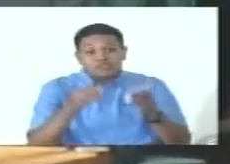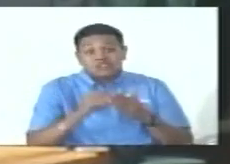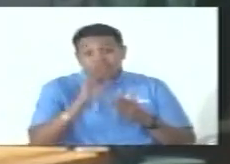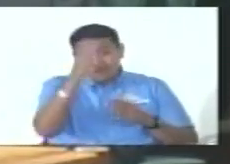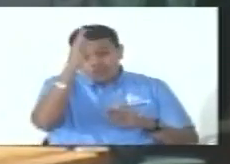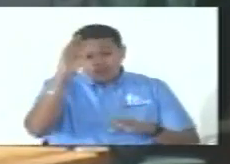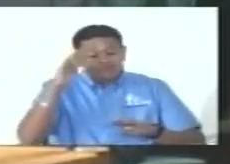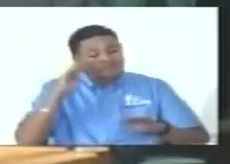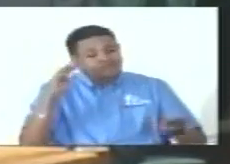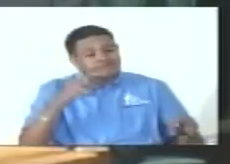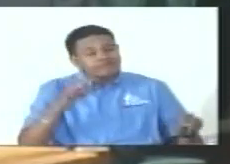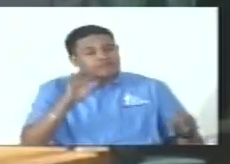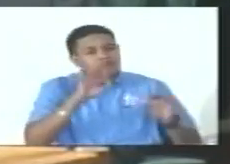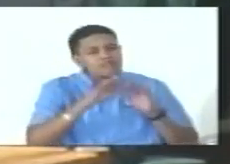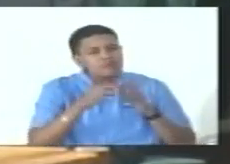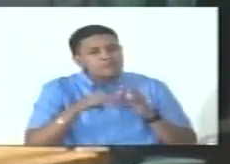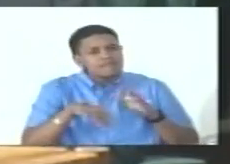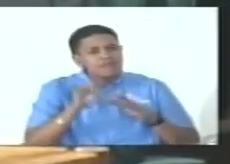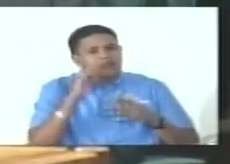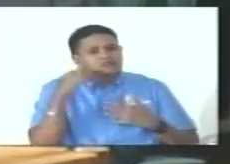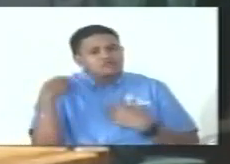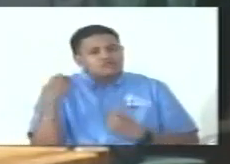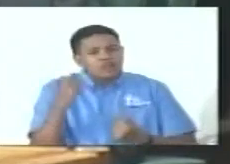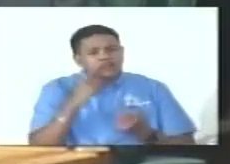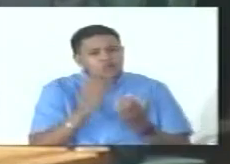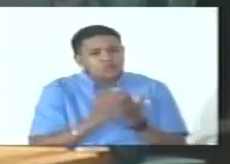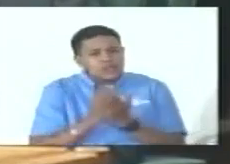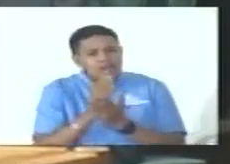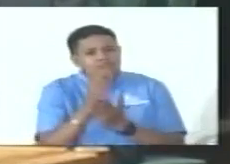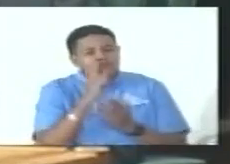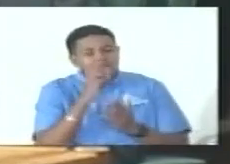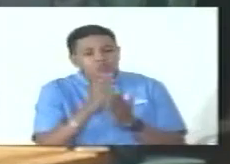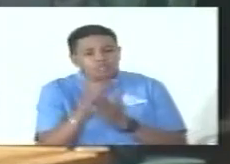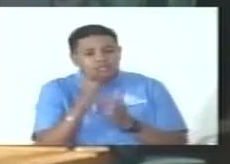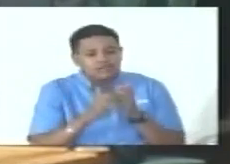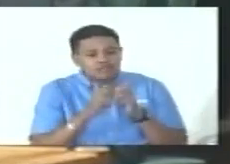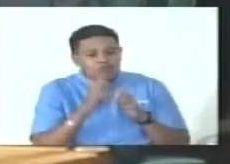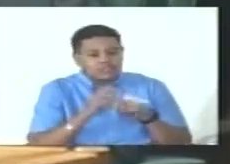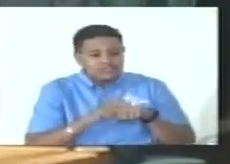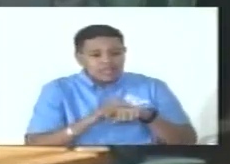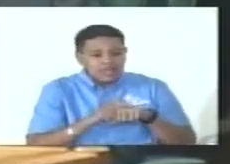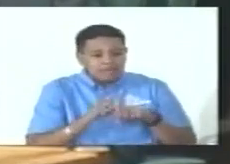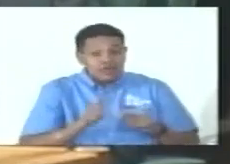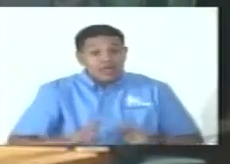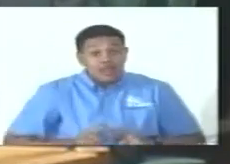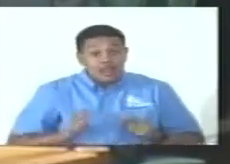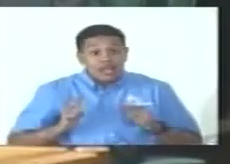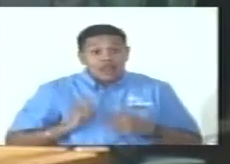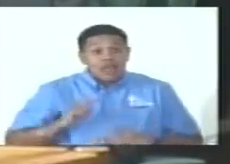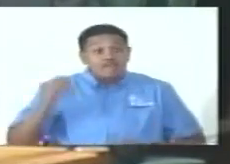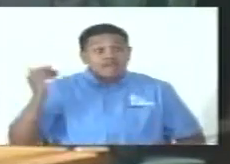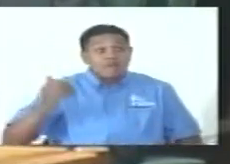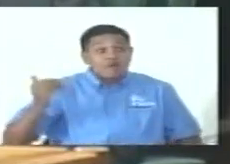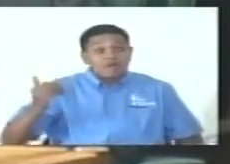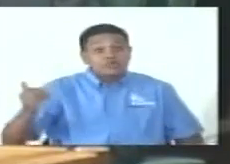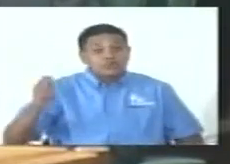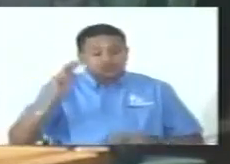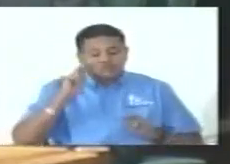family find the strength to navigate these difficult times, and may light perpetually shine upon her.